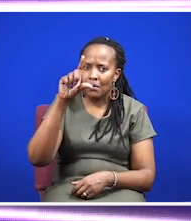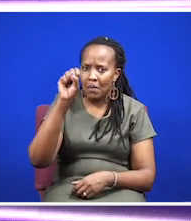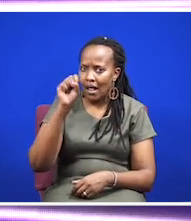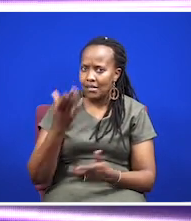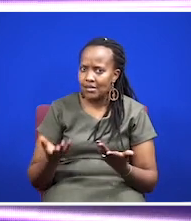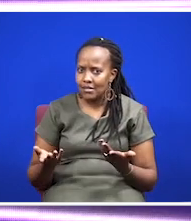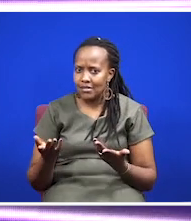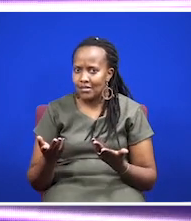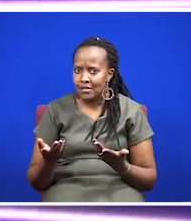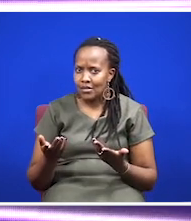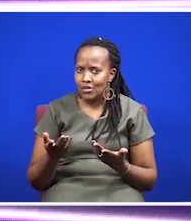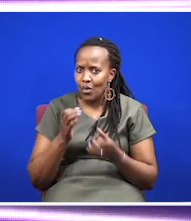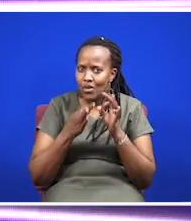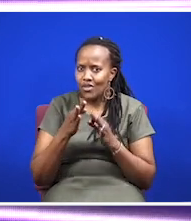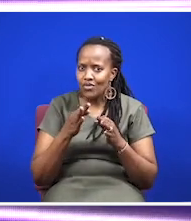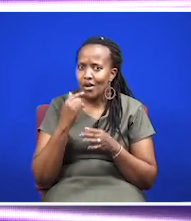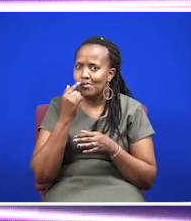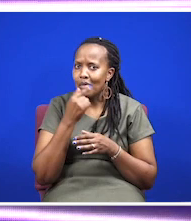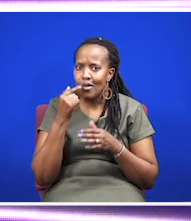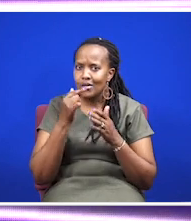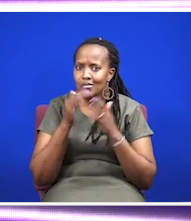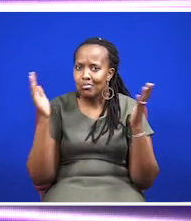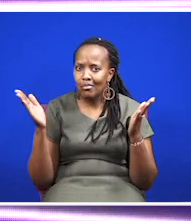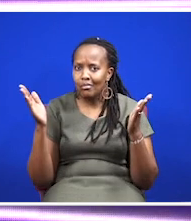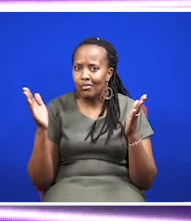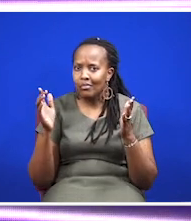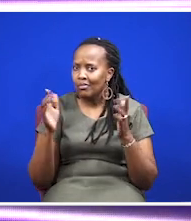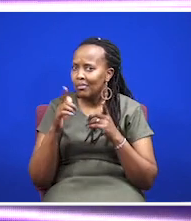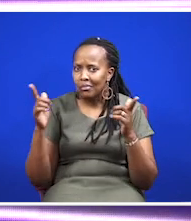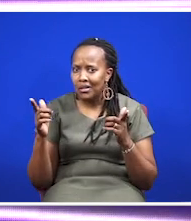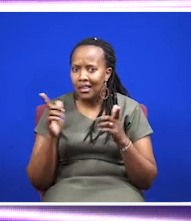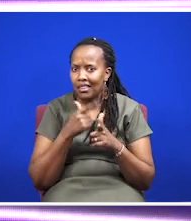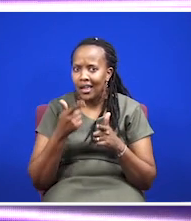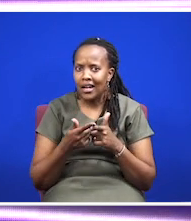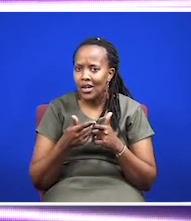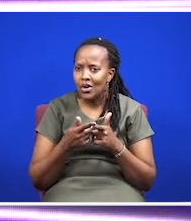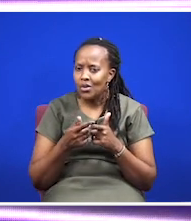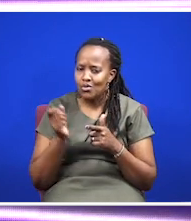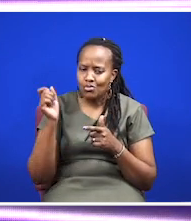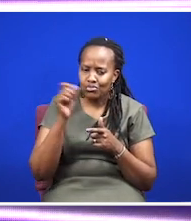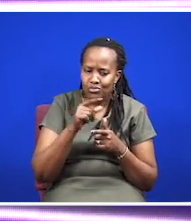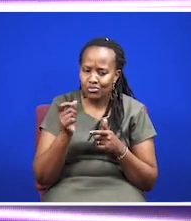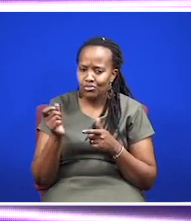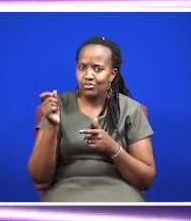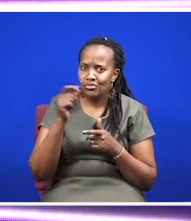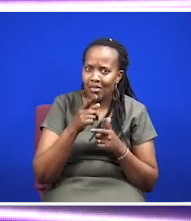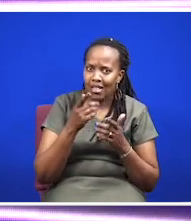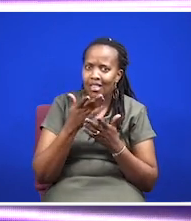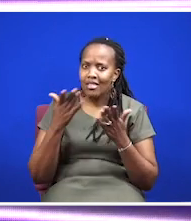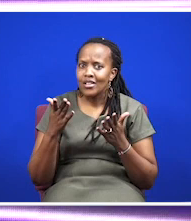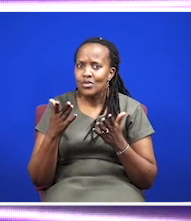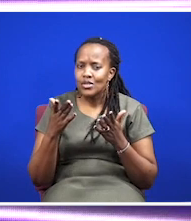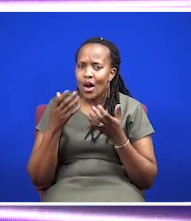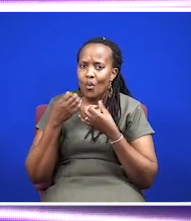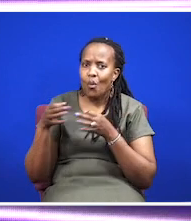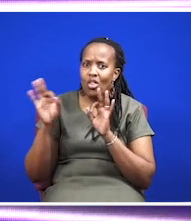big your mouth is, you would walk away with as much wealth as your mouth can contain.